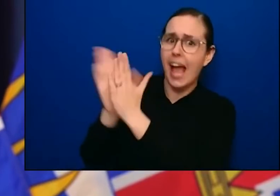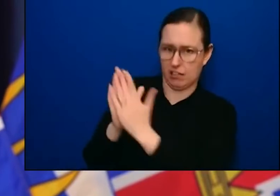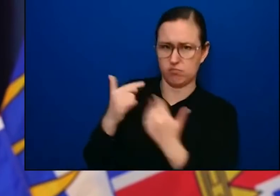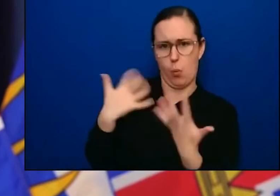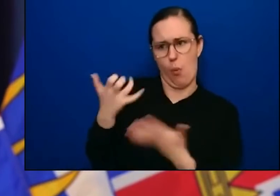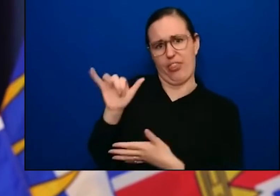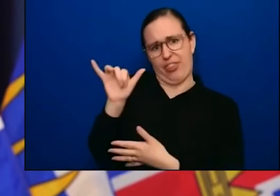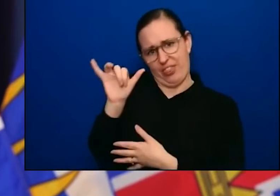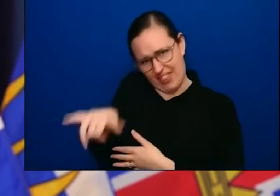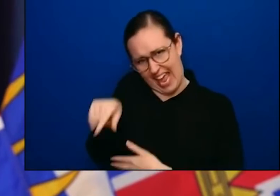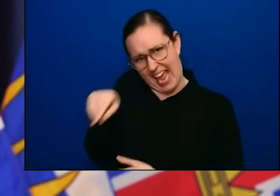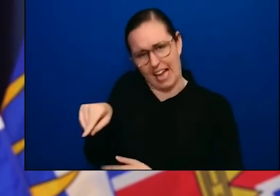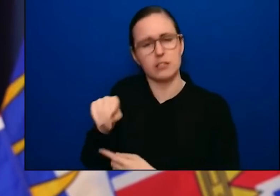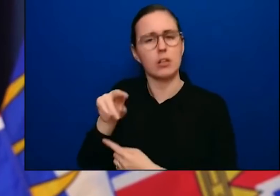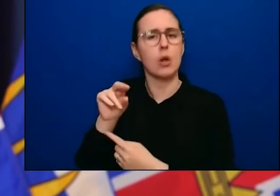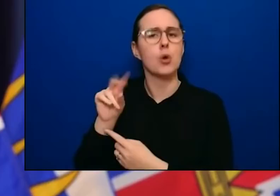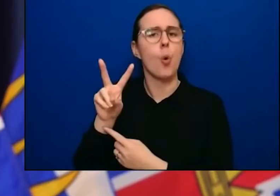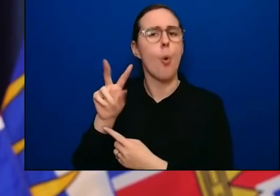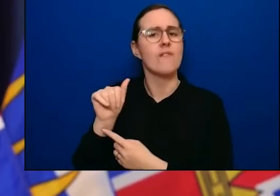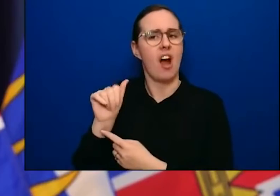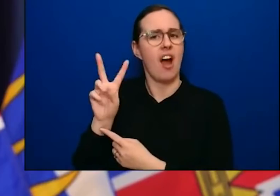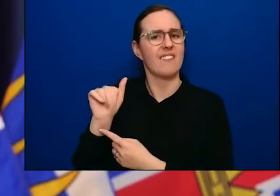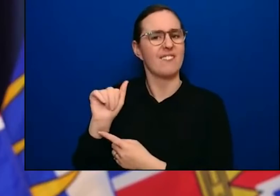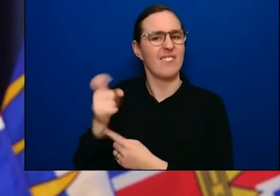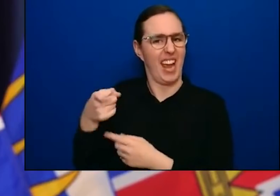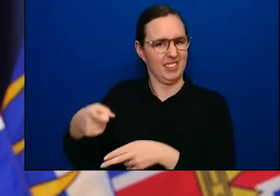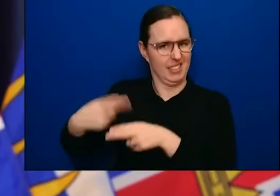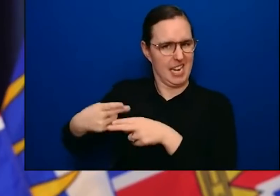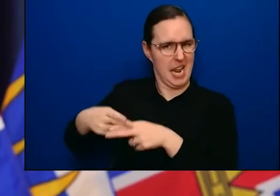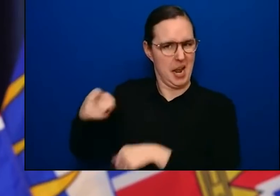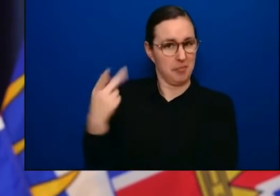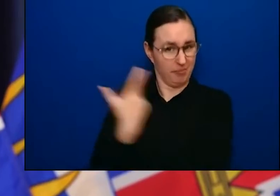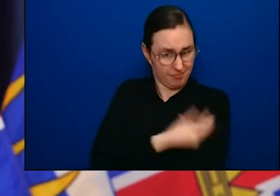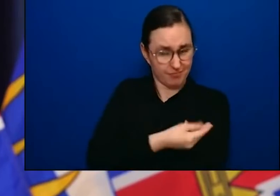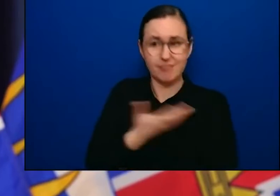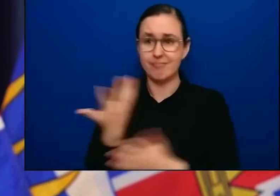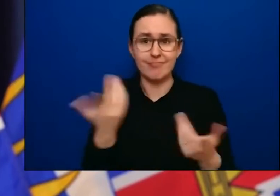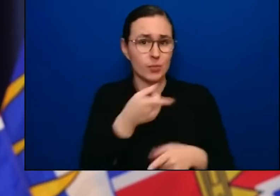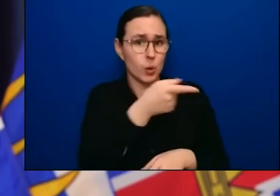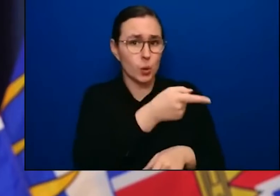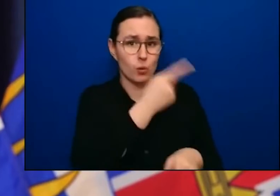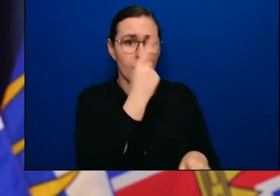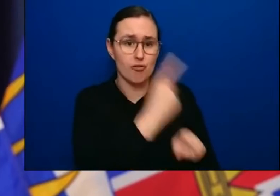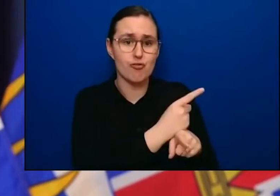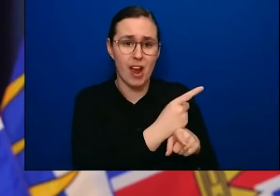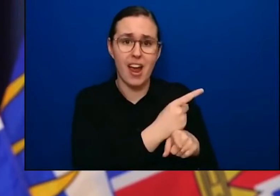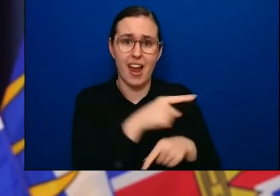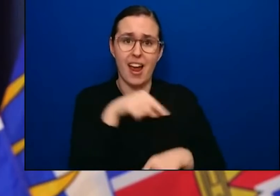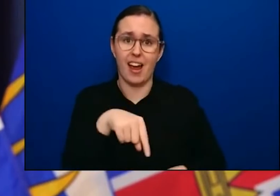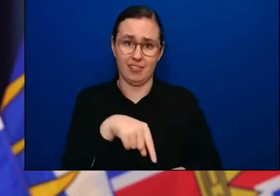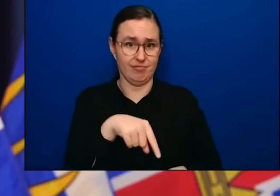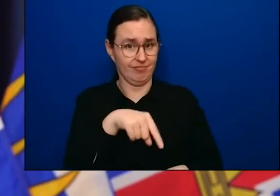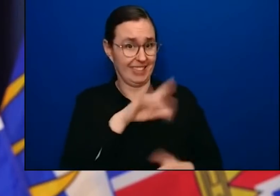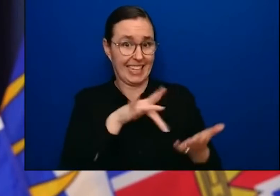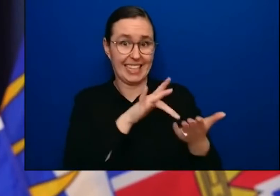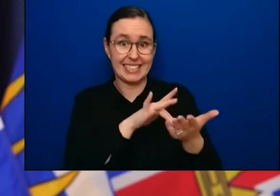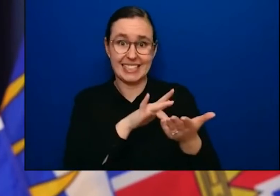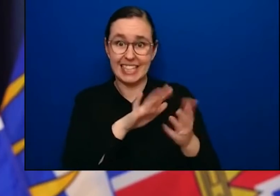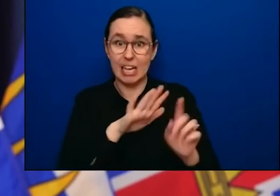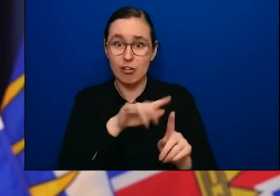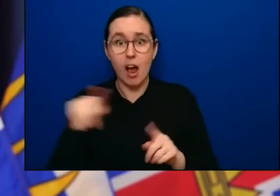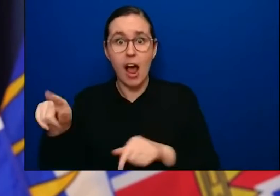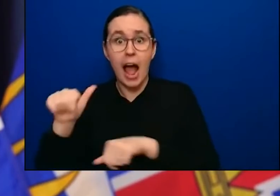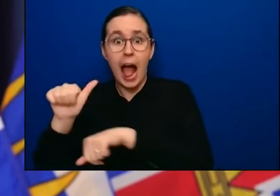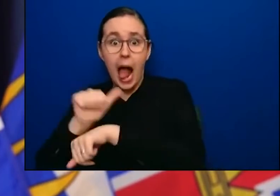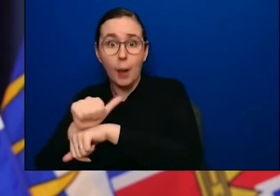and forth between Alberta and parts of the interior and the north. What we need to say is, when